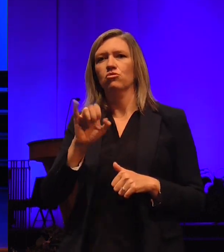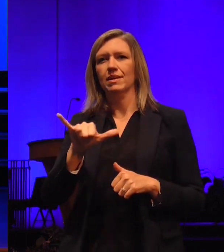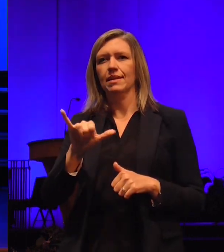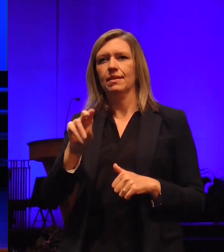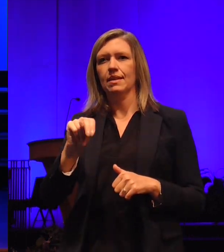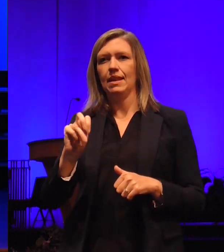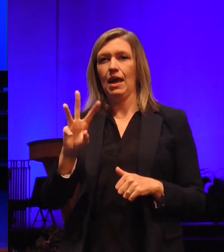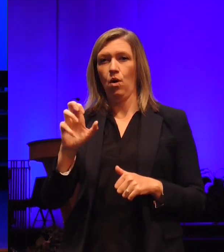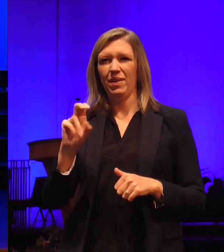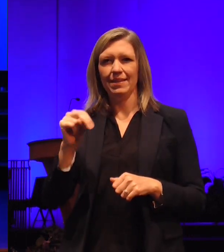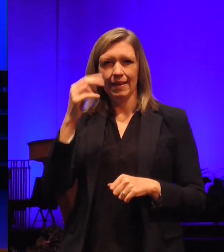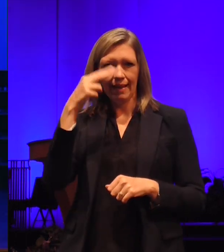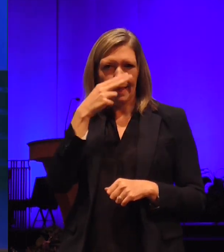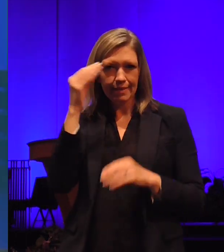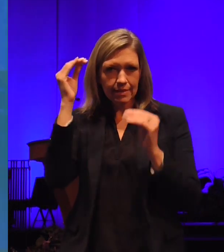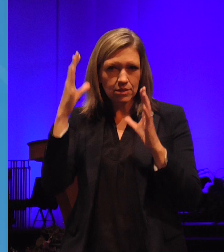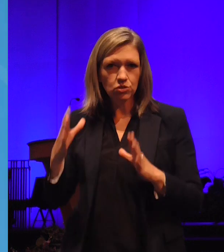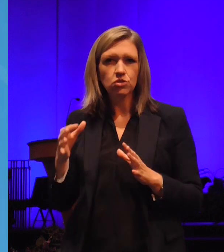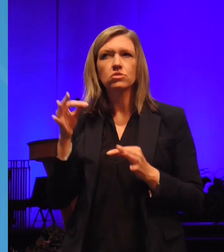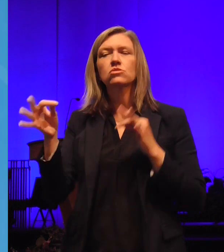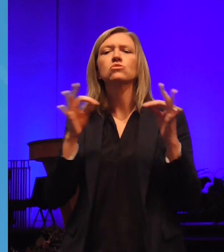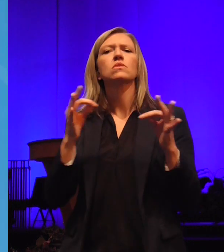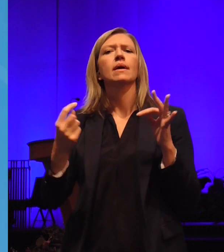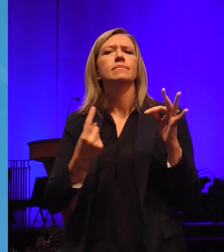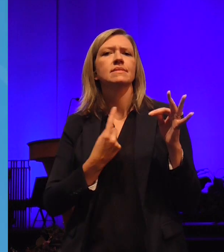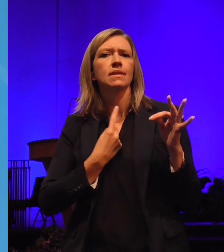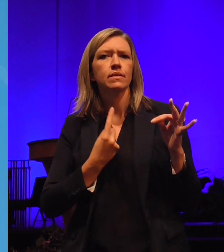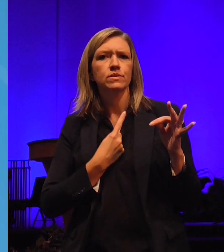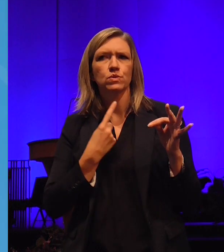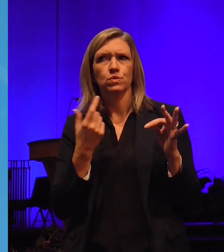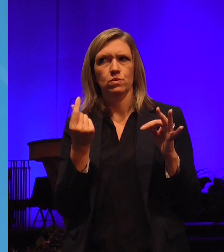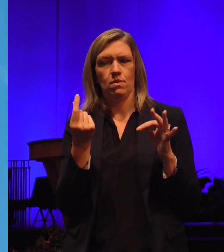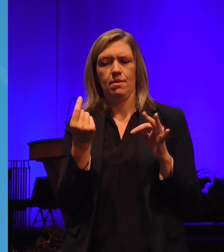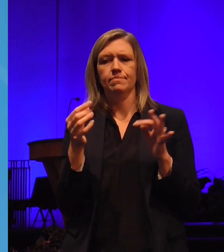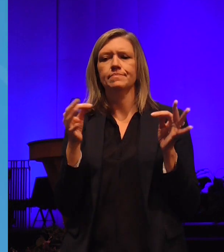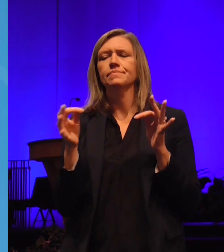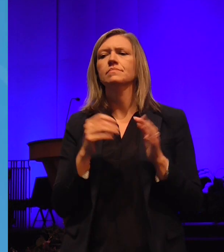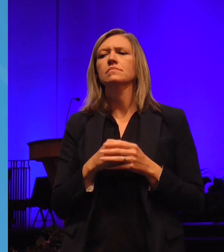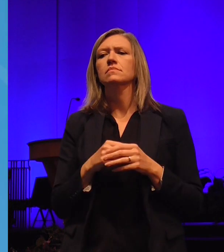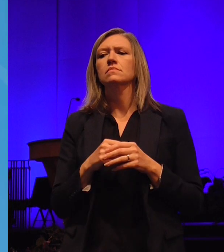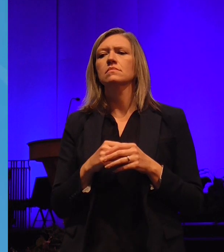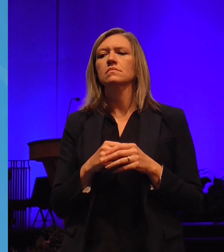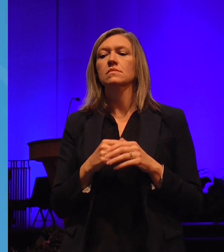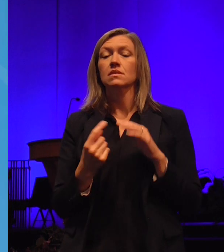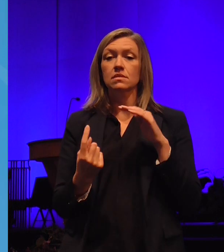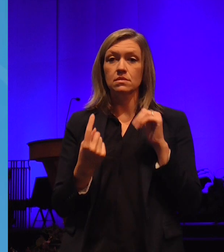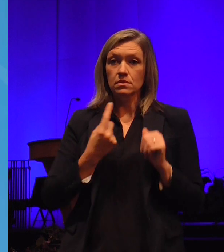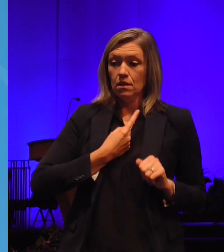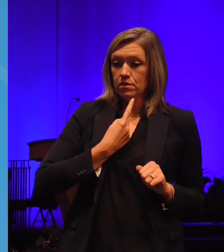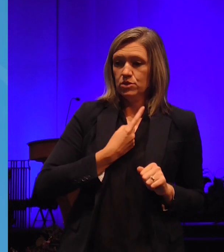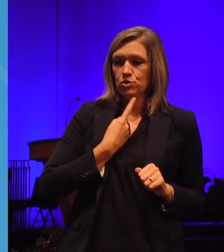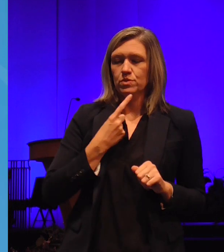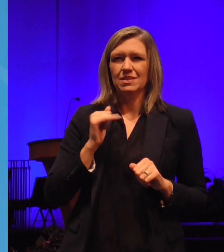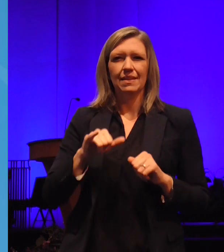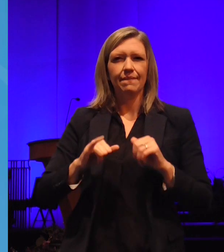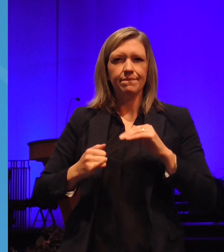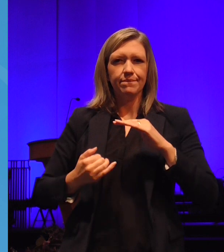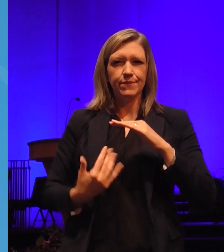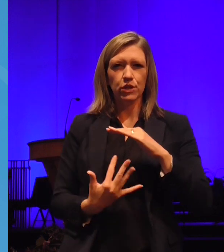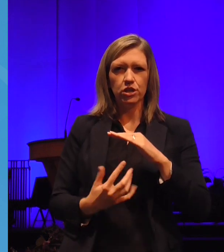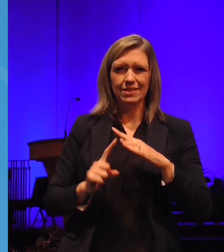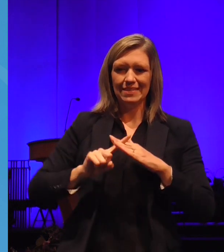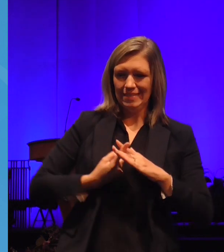teacher, describes solitude this way. Solitude is the furnace of transformation.